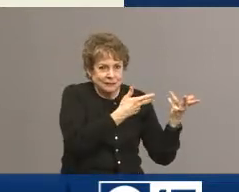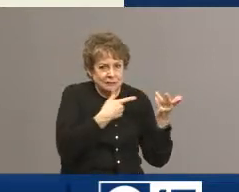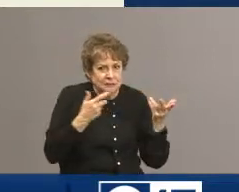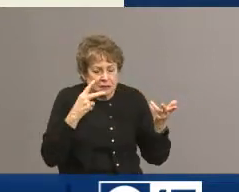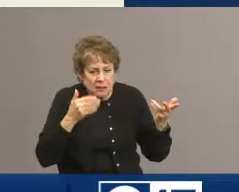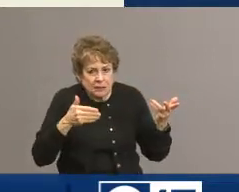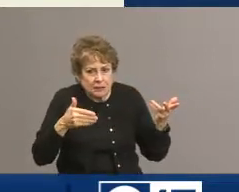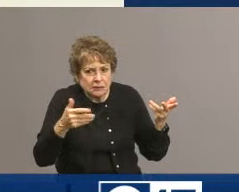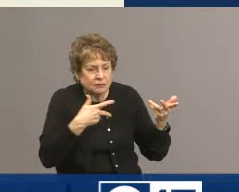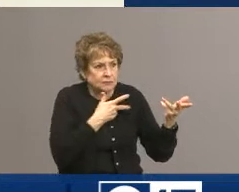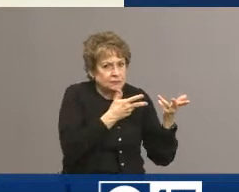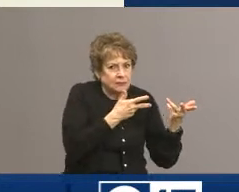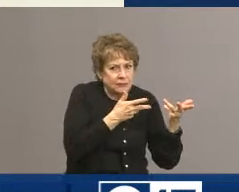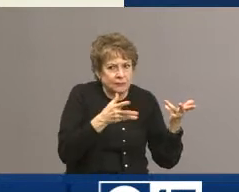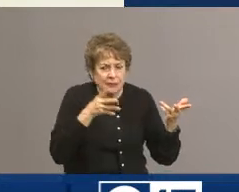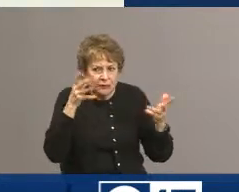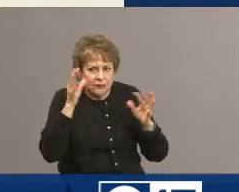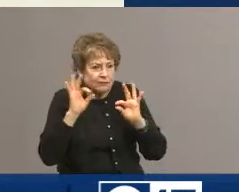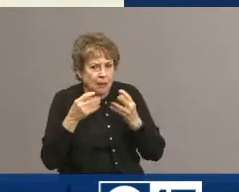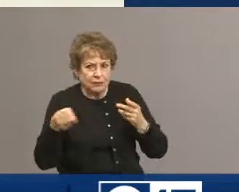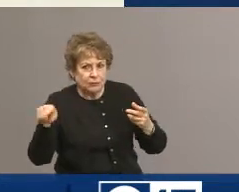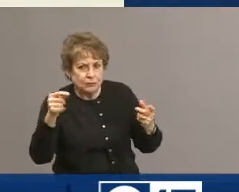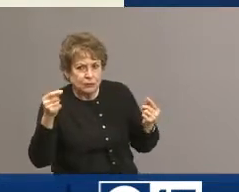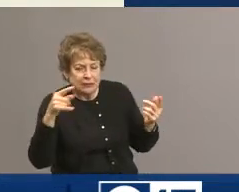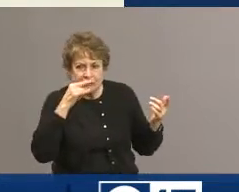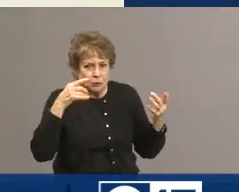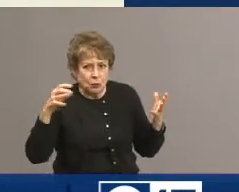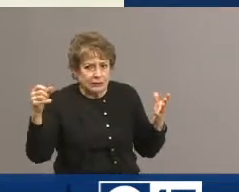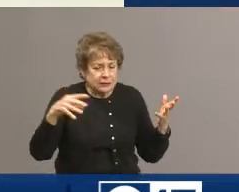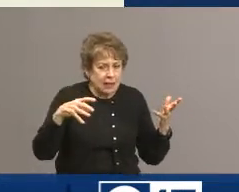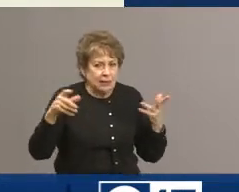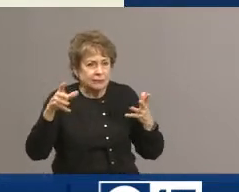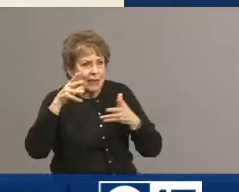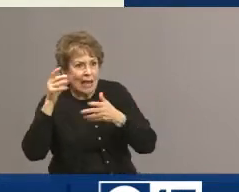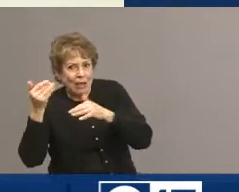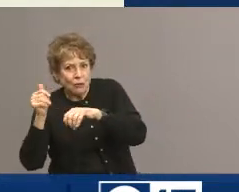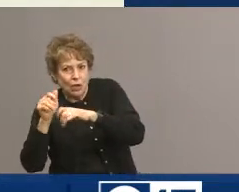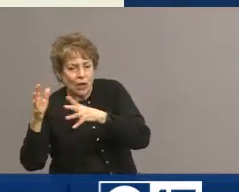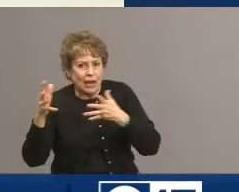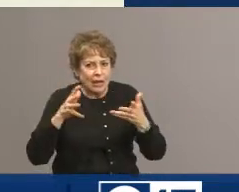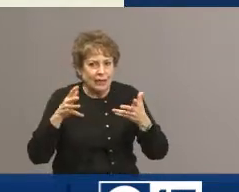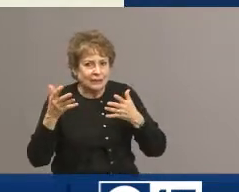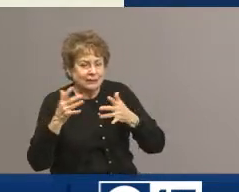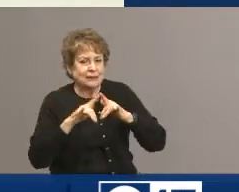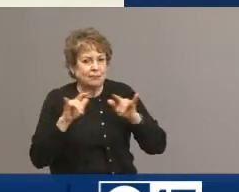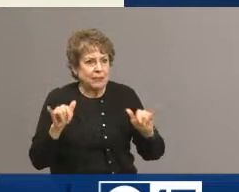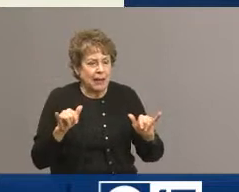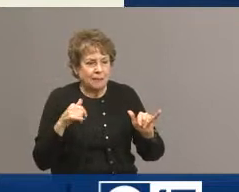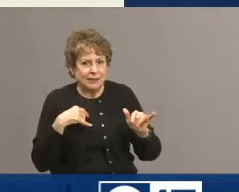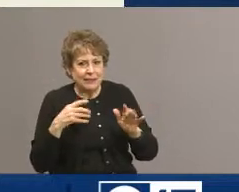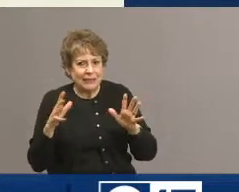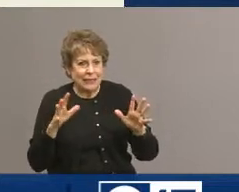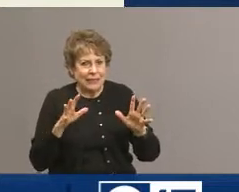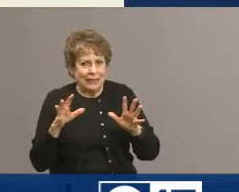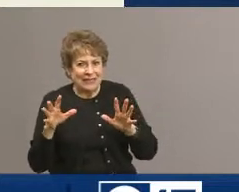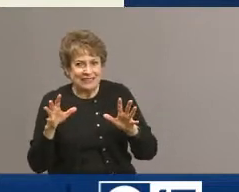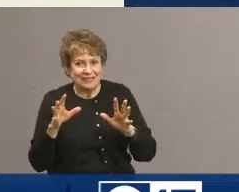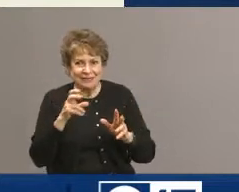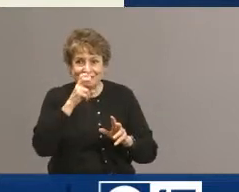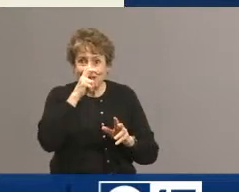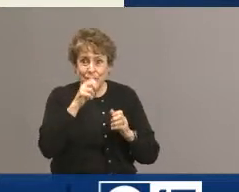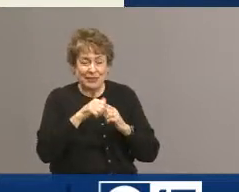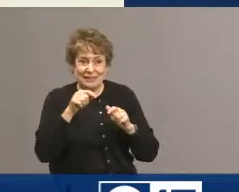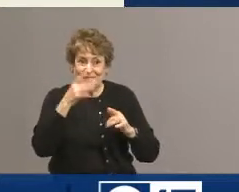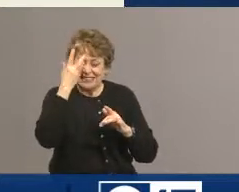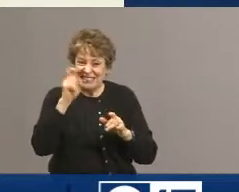be flexible as long as we have this in our midst, and it's going to be for some time in the future. Well, regarding the distance learning, I've spoken